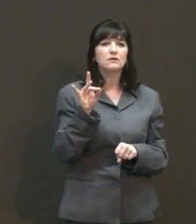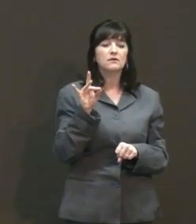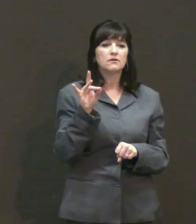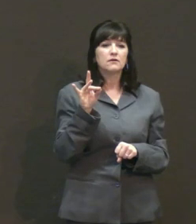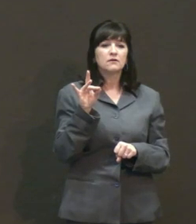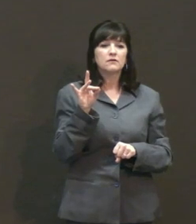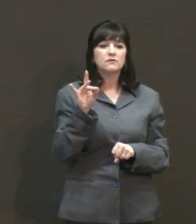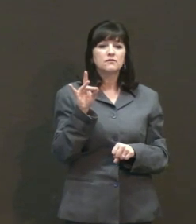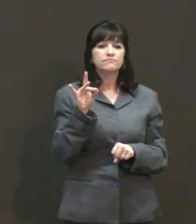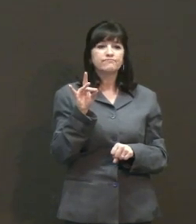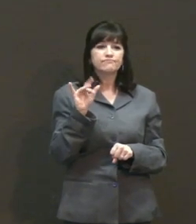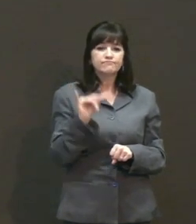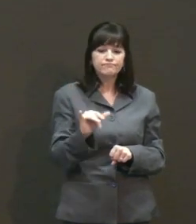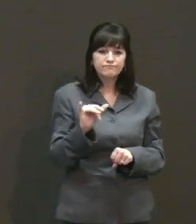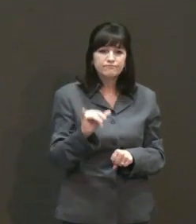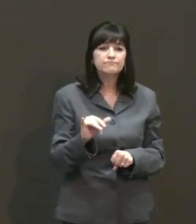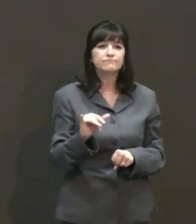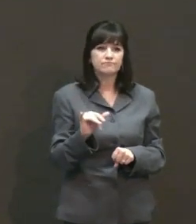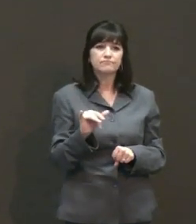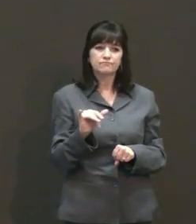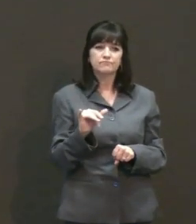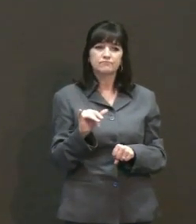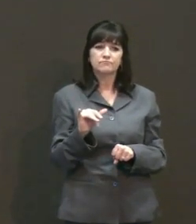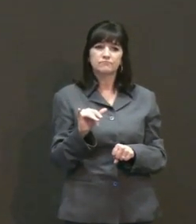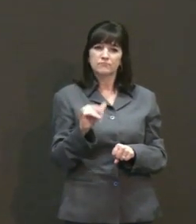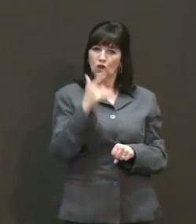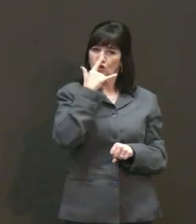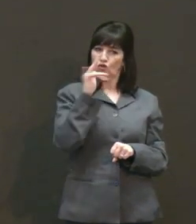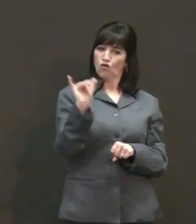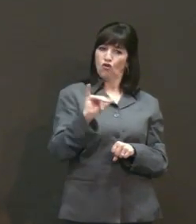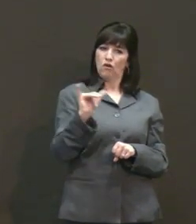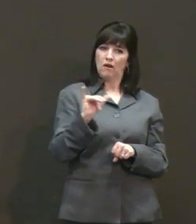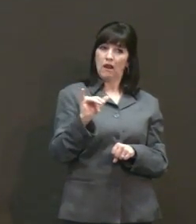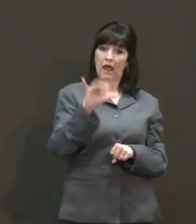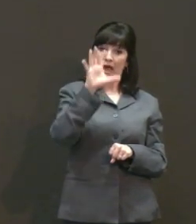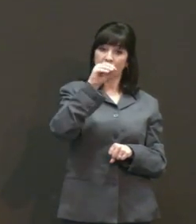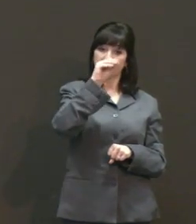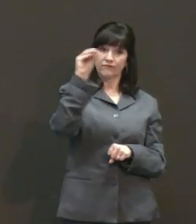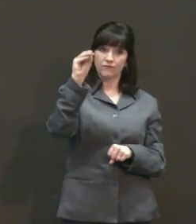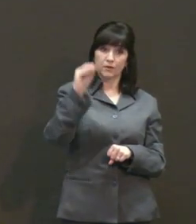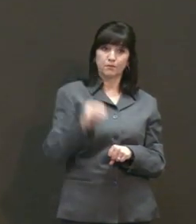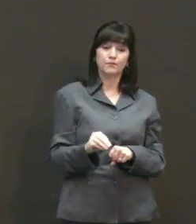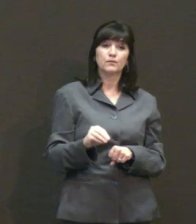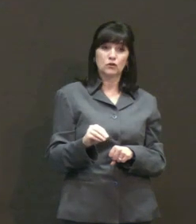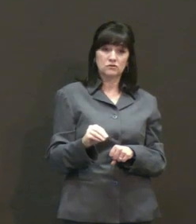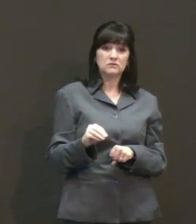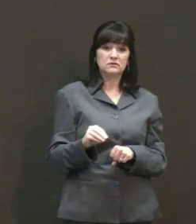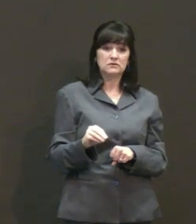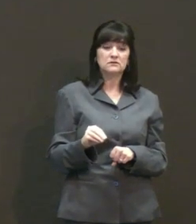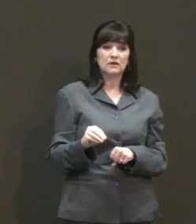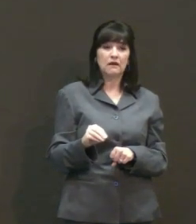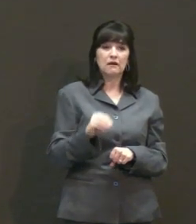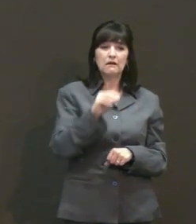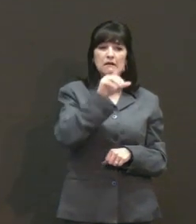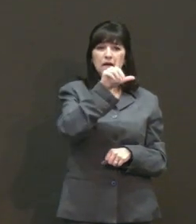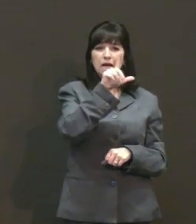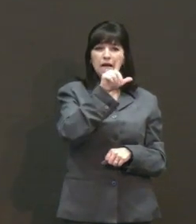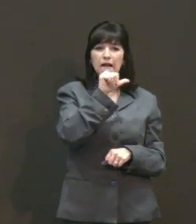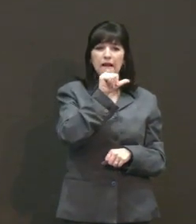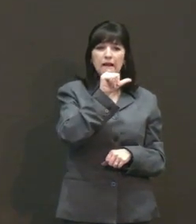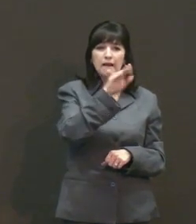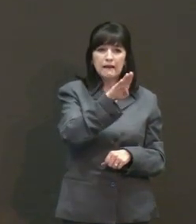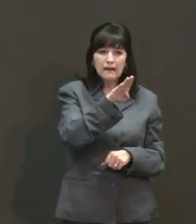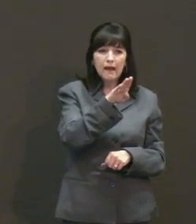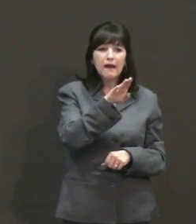number of our, in fact, almost half of our laboratory samples do not have race or